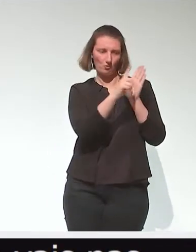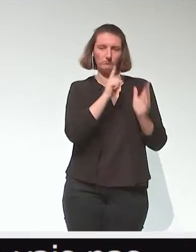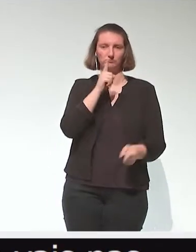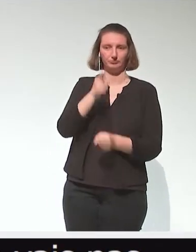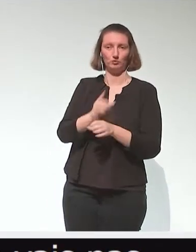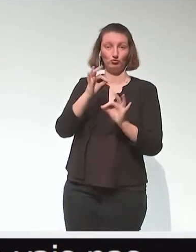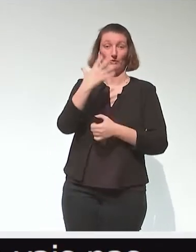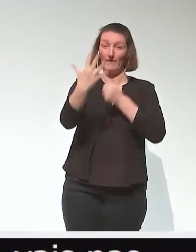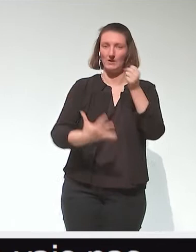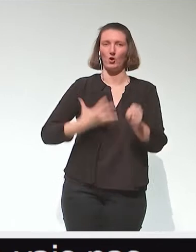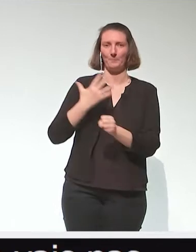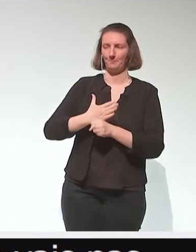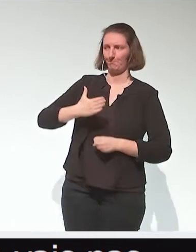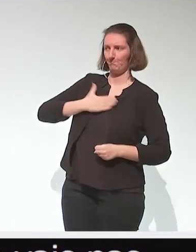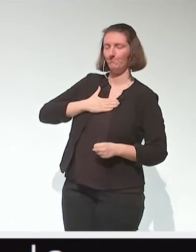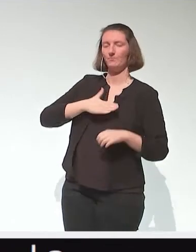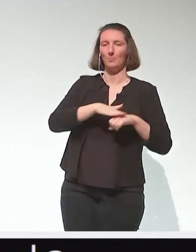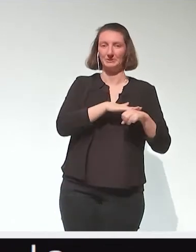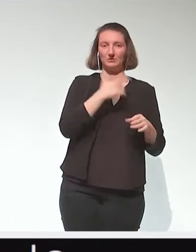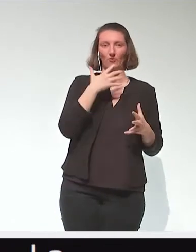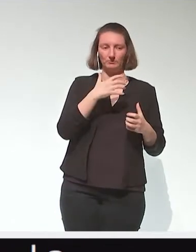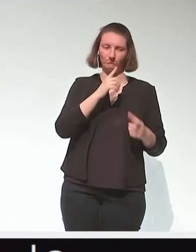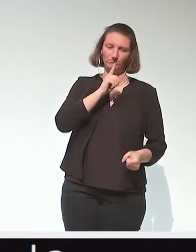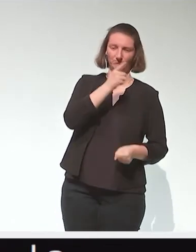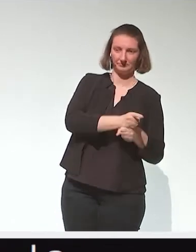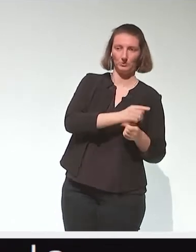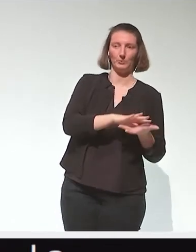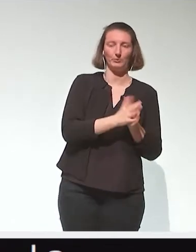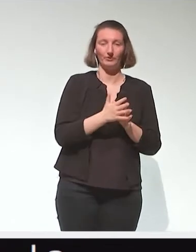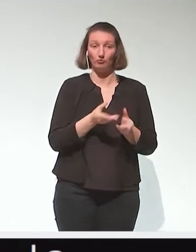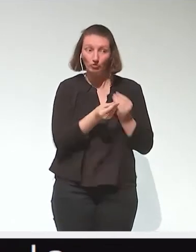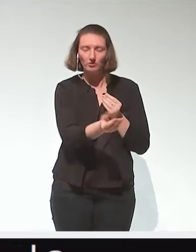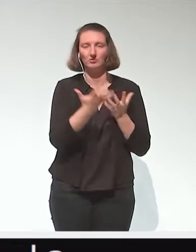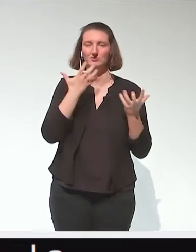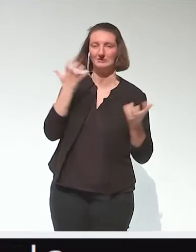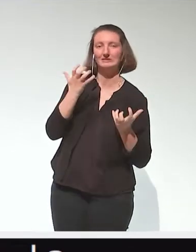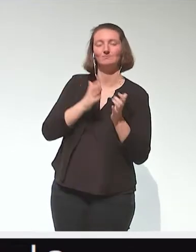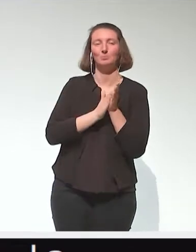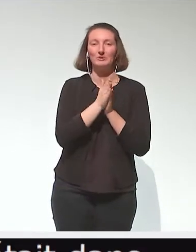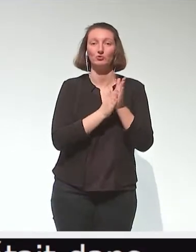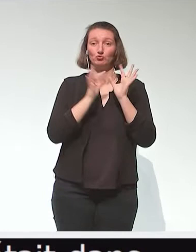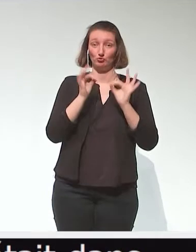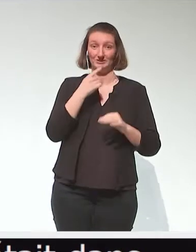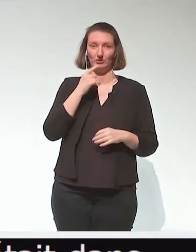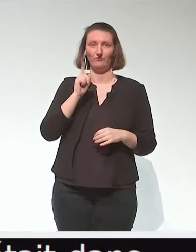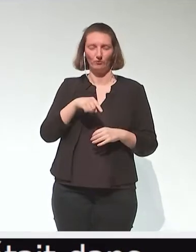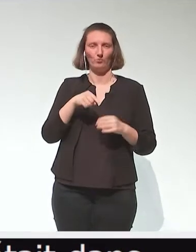we feel we have this obligation which is not being complied with. So we felt it